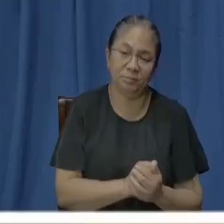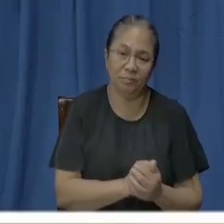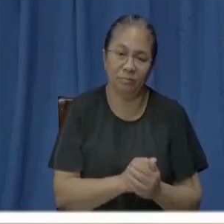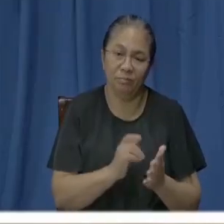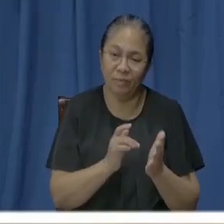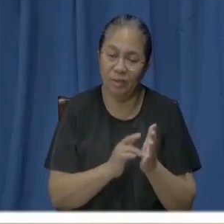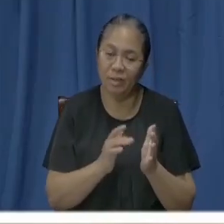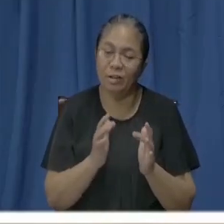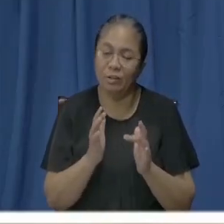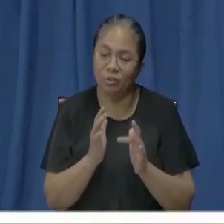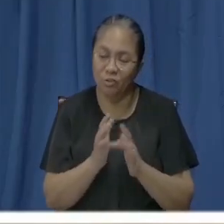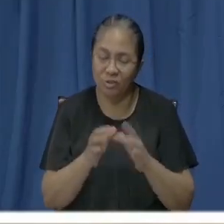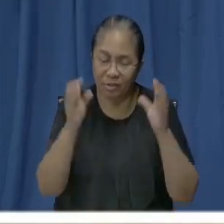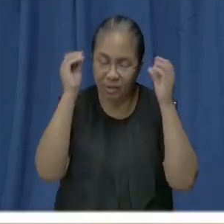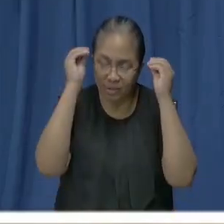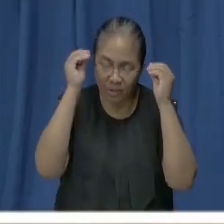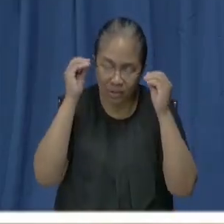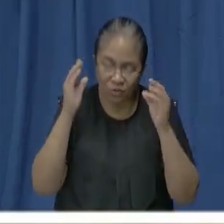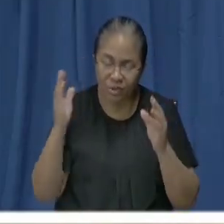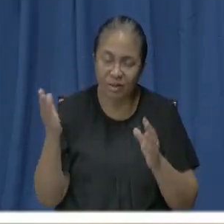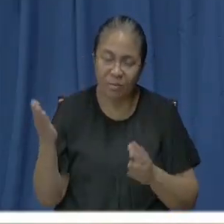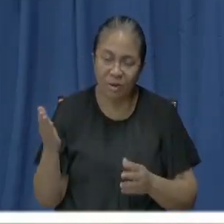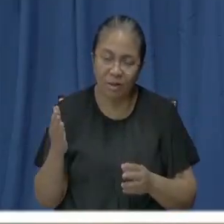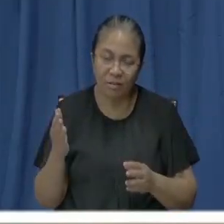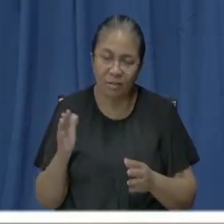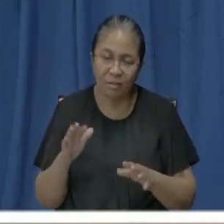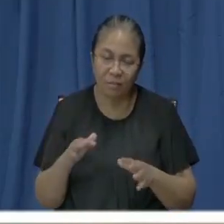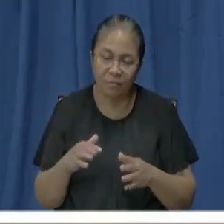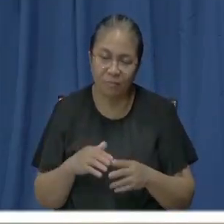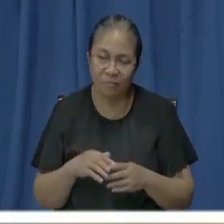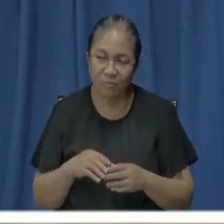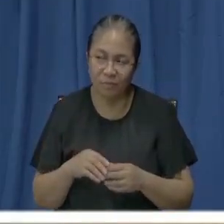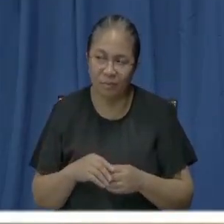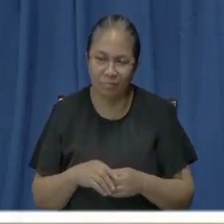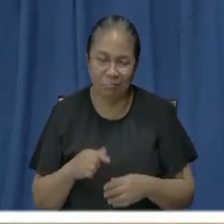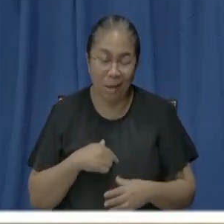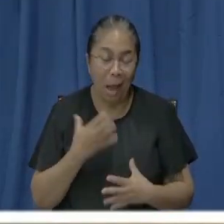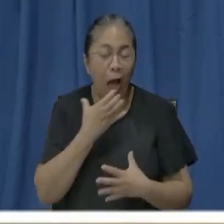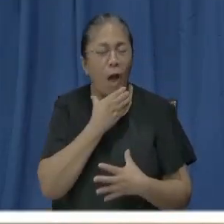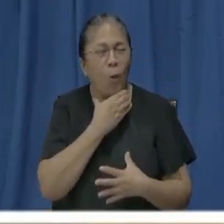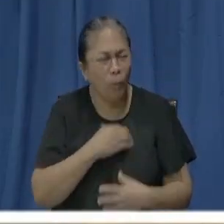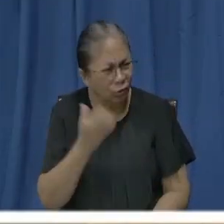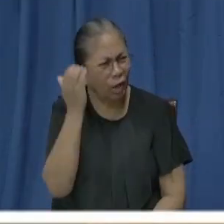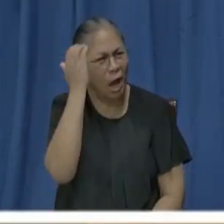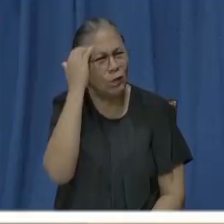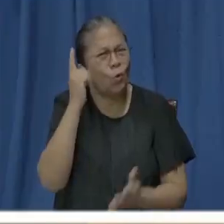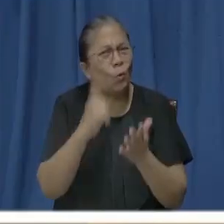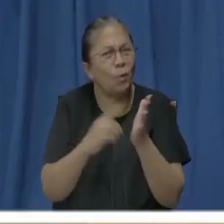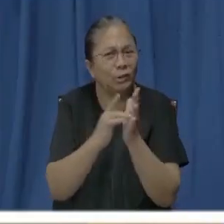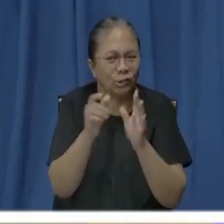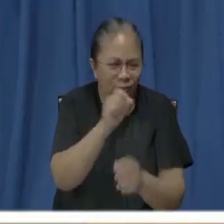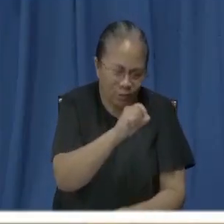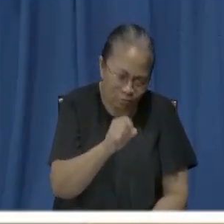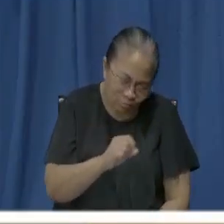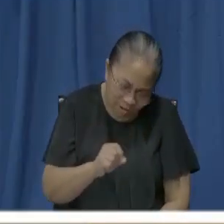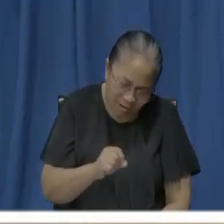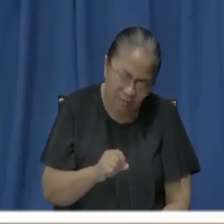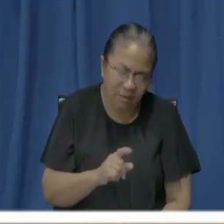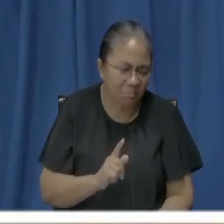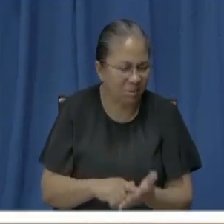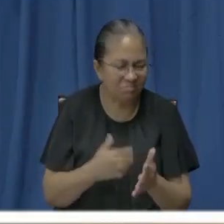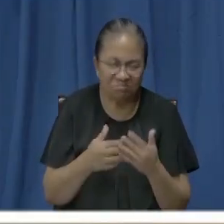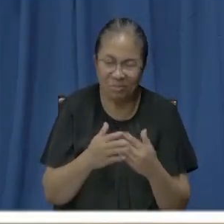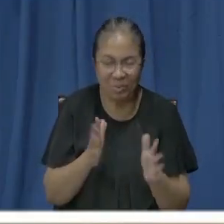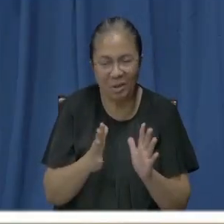in his interaction, in what he writes. I wish I knew what he writes, but okay. But in what he did, the